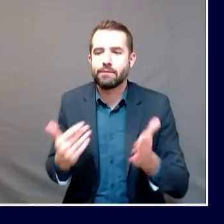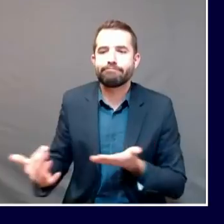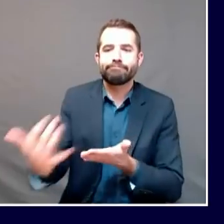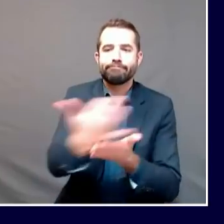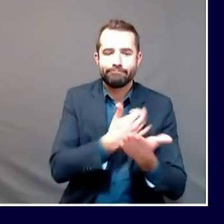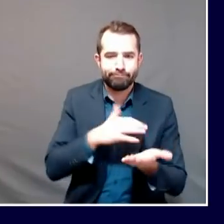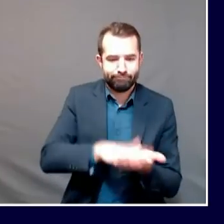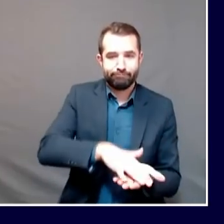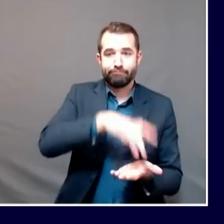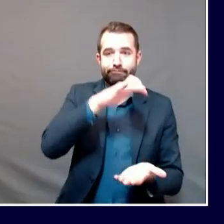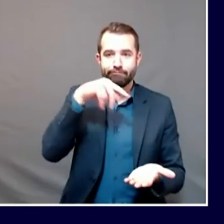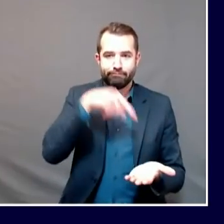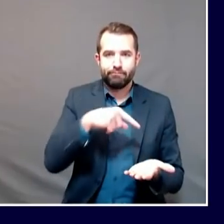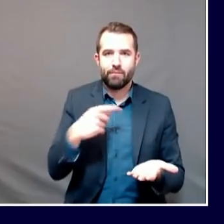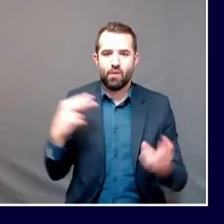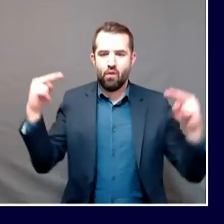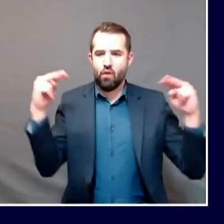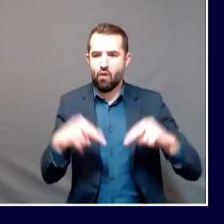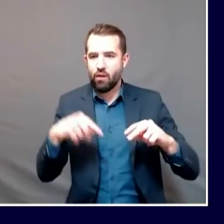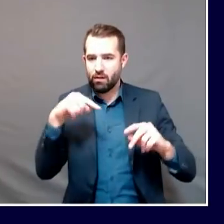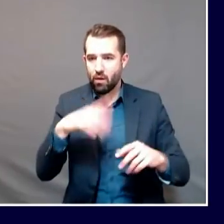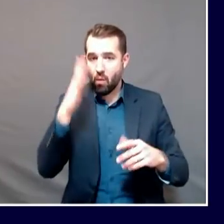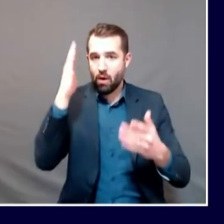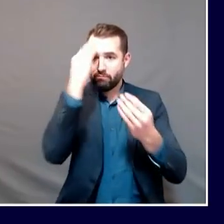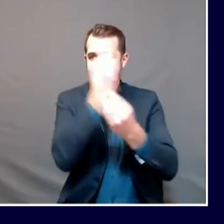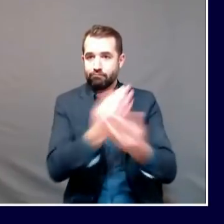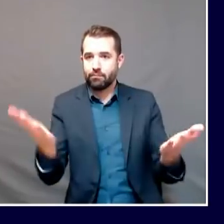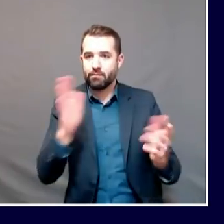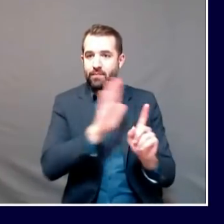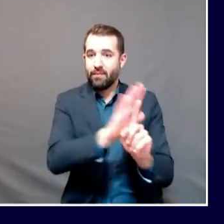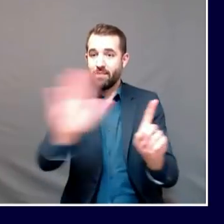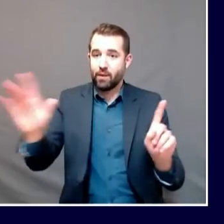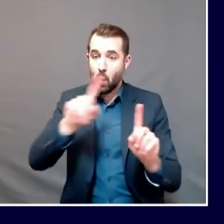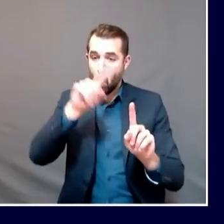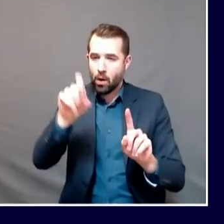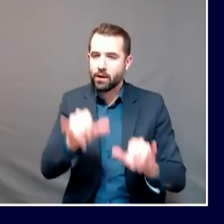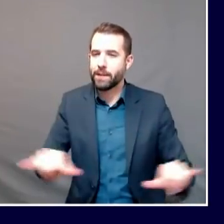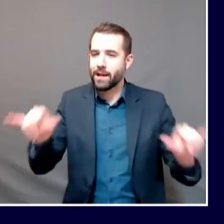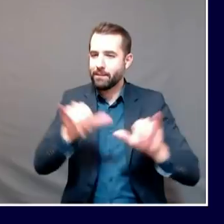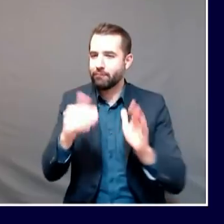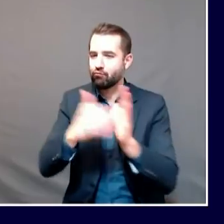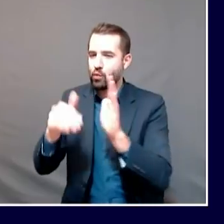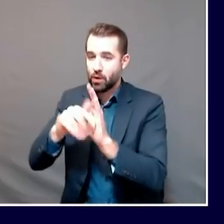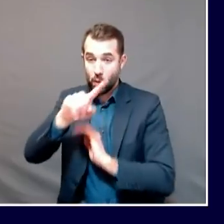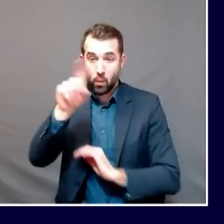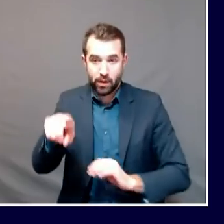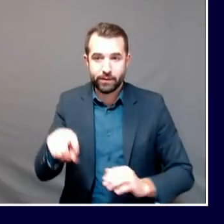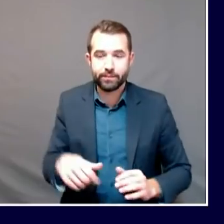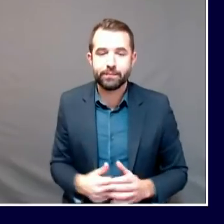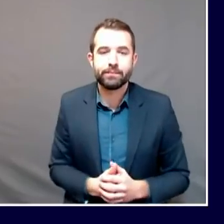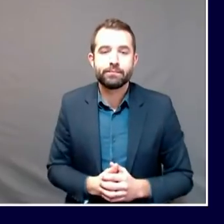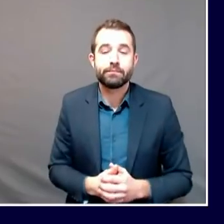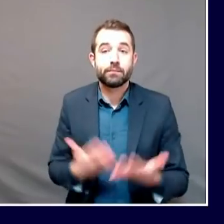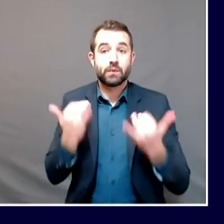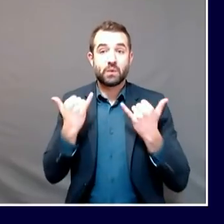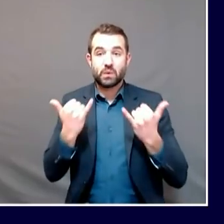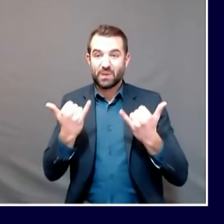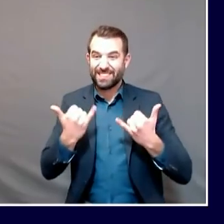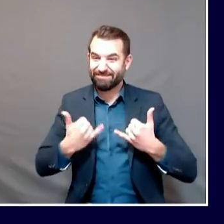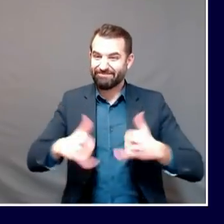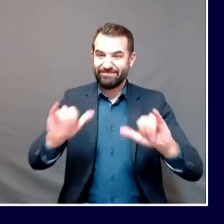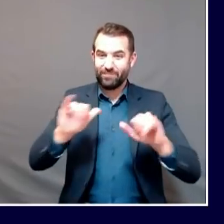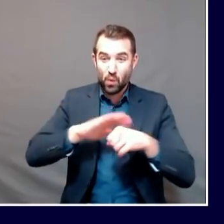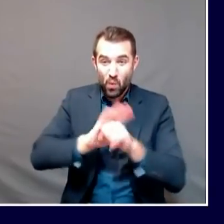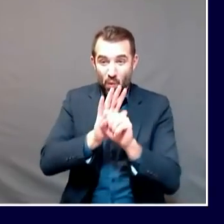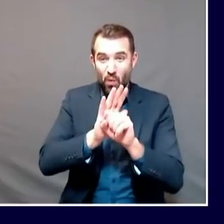questions, because given where we are right now with respect to COVID, we know there are more questions than there are answers. We will try to do our